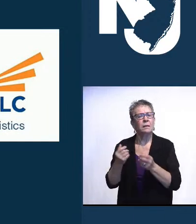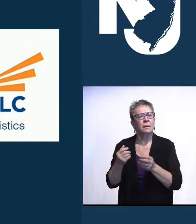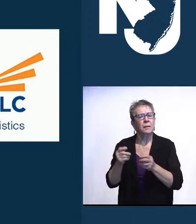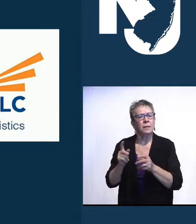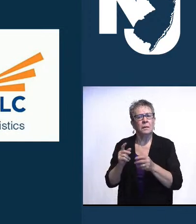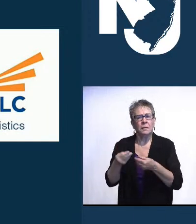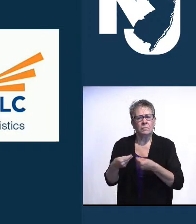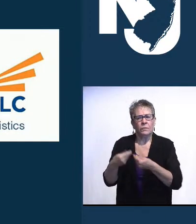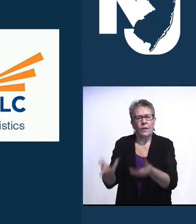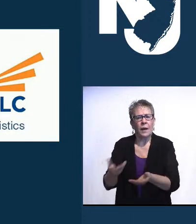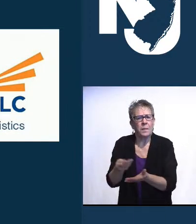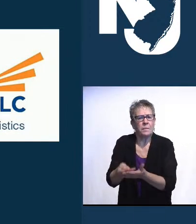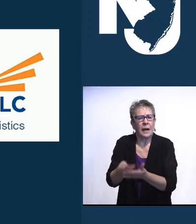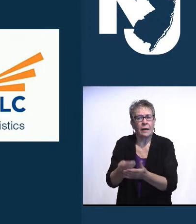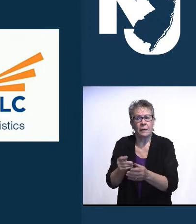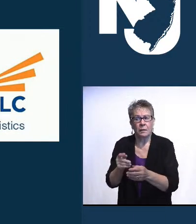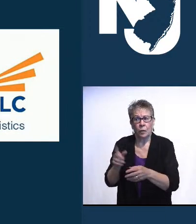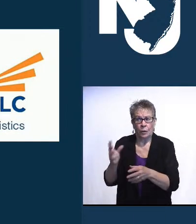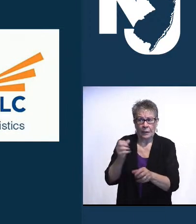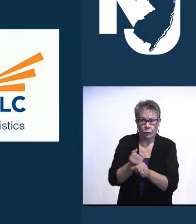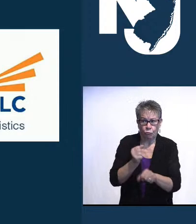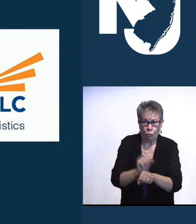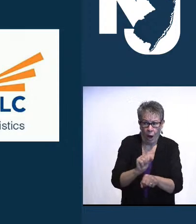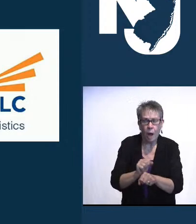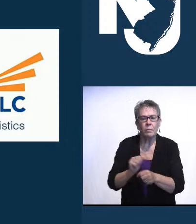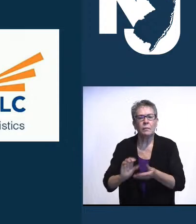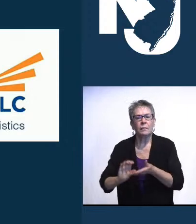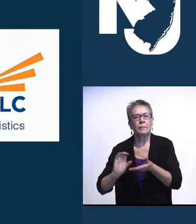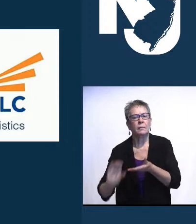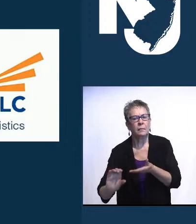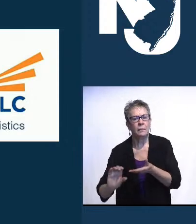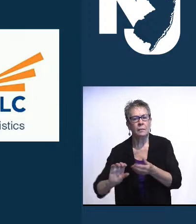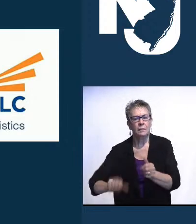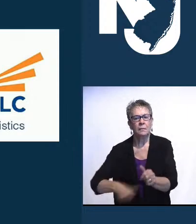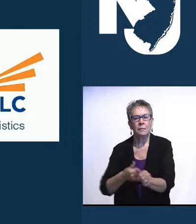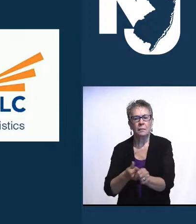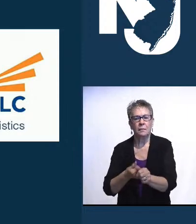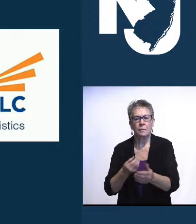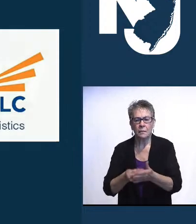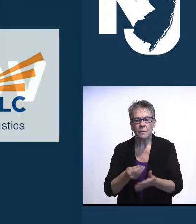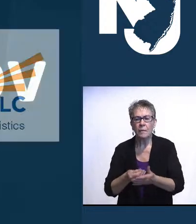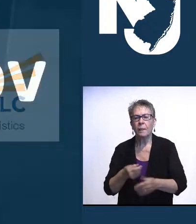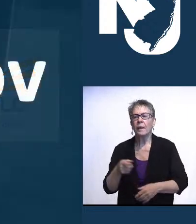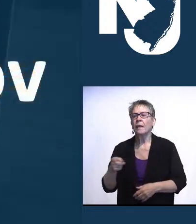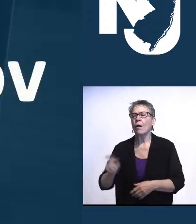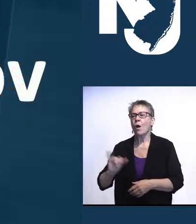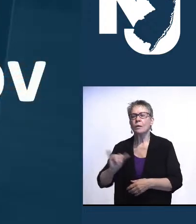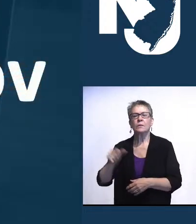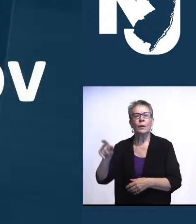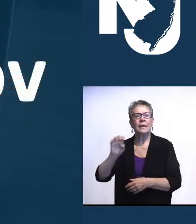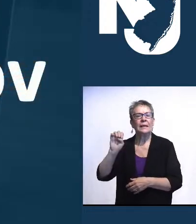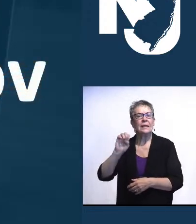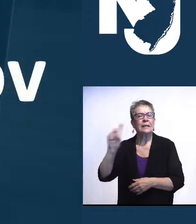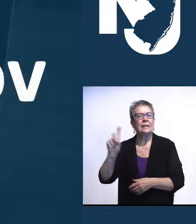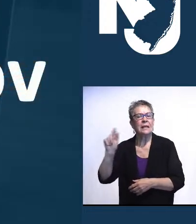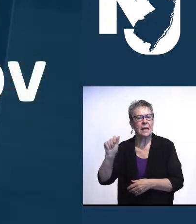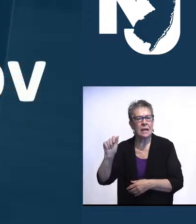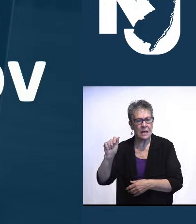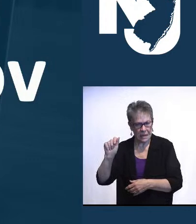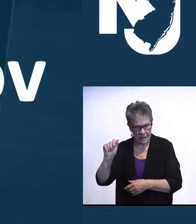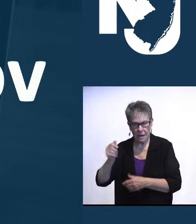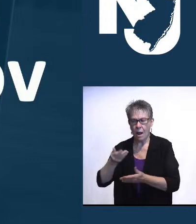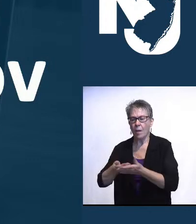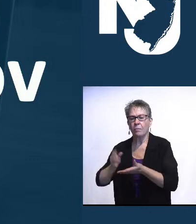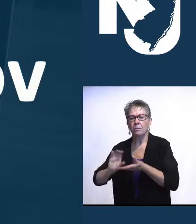long term. These are truly innovative and winning partnerships. And I say the same about the many other partnerships that have carried our